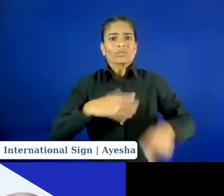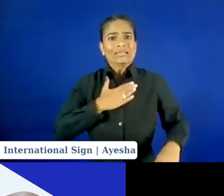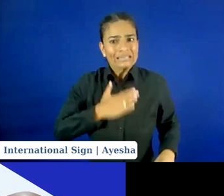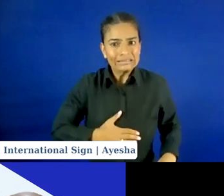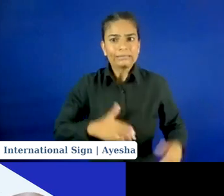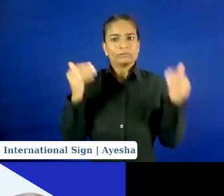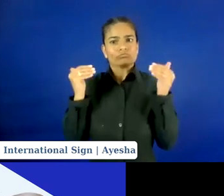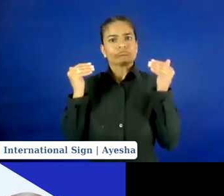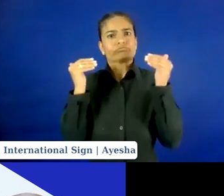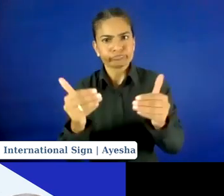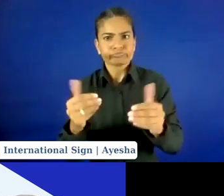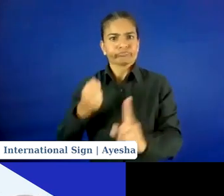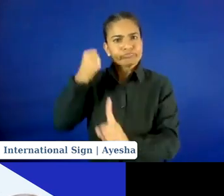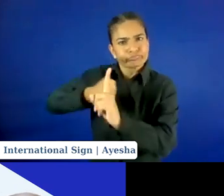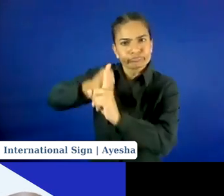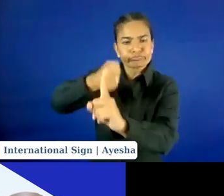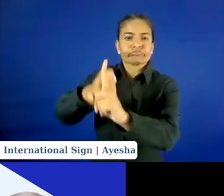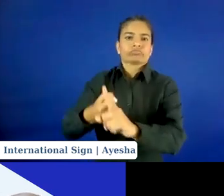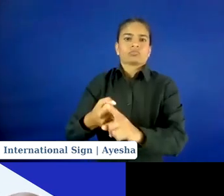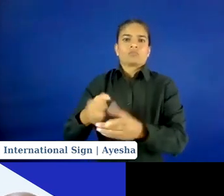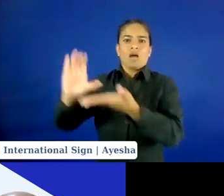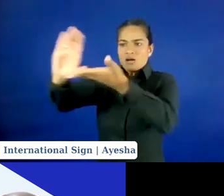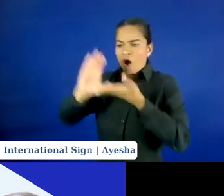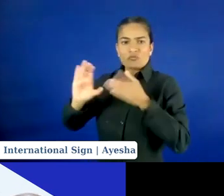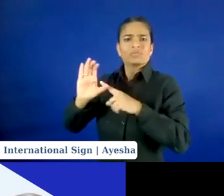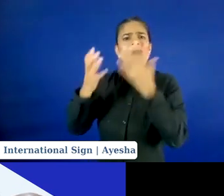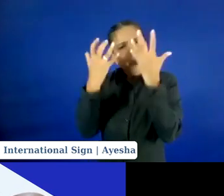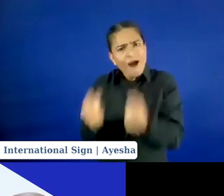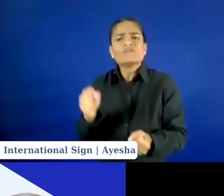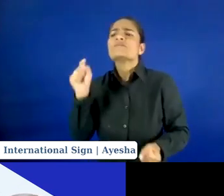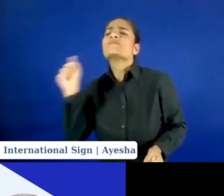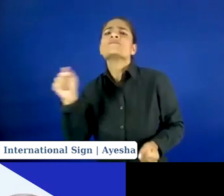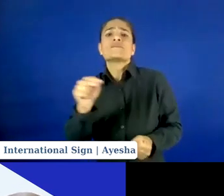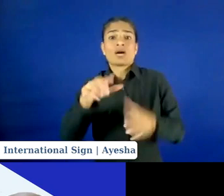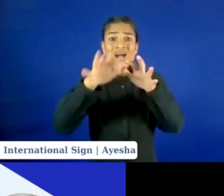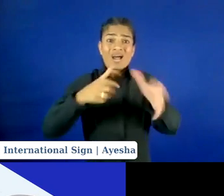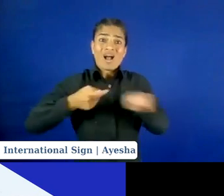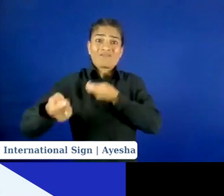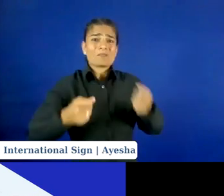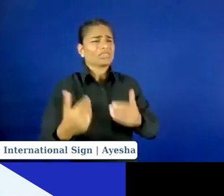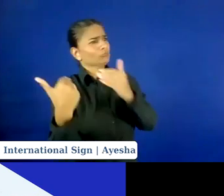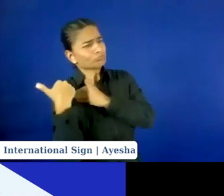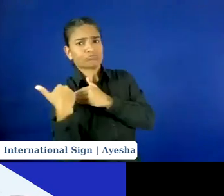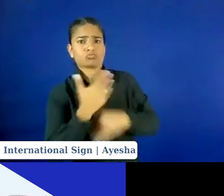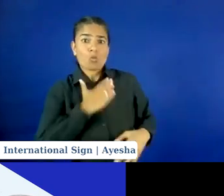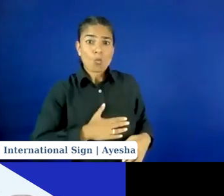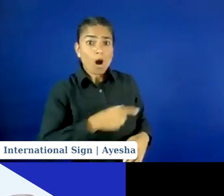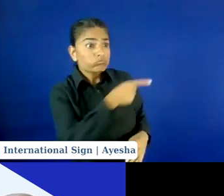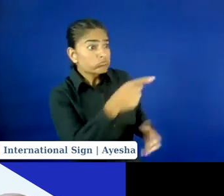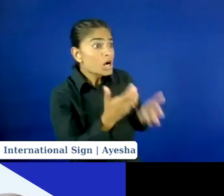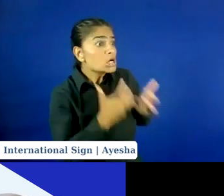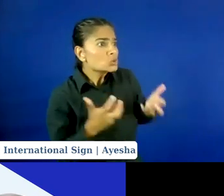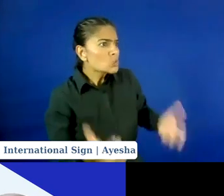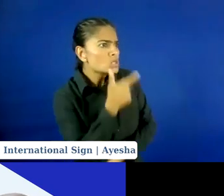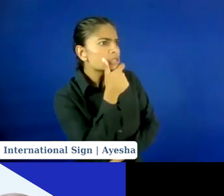the government plays a bigger role in terms of mobilizing resources to ensure